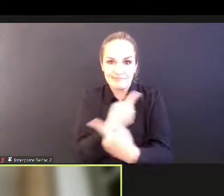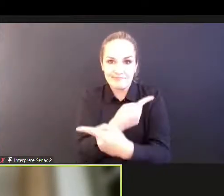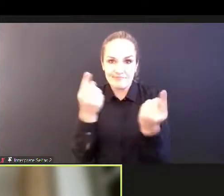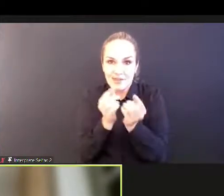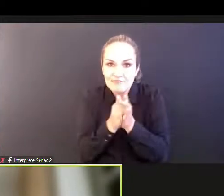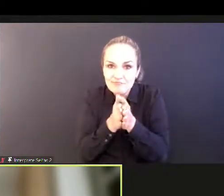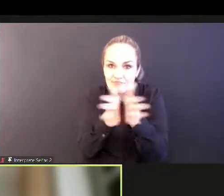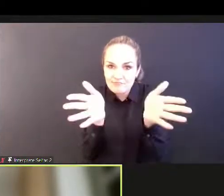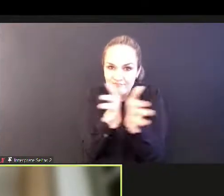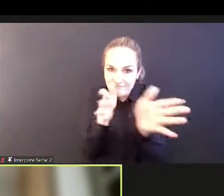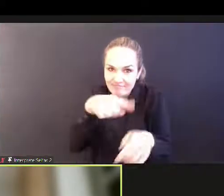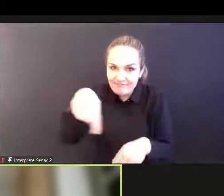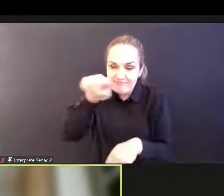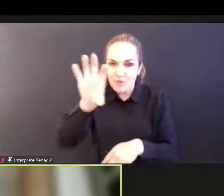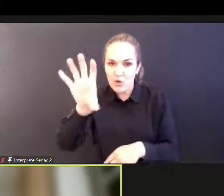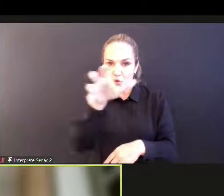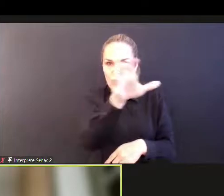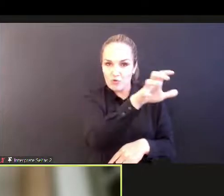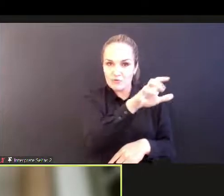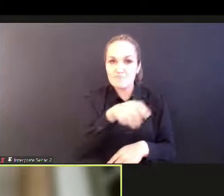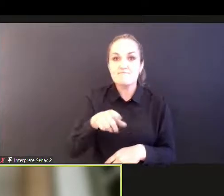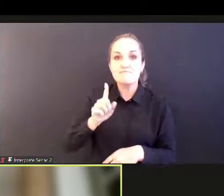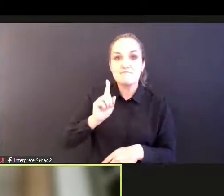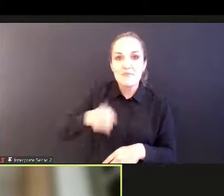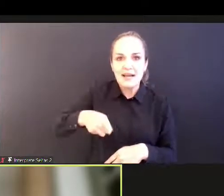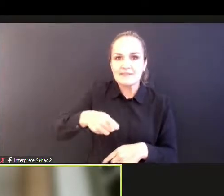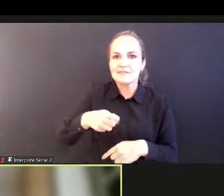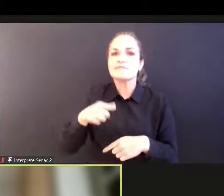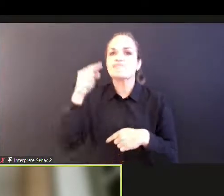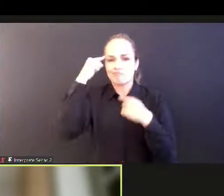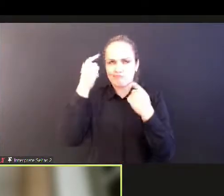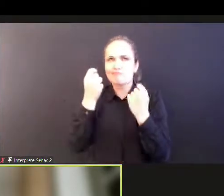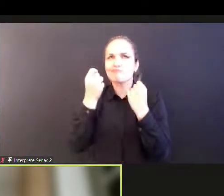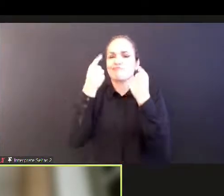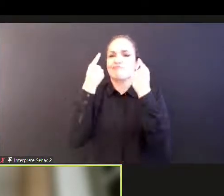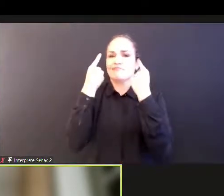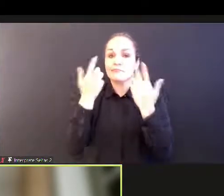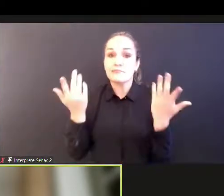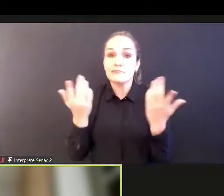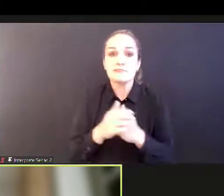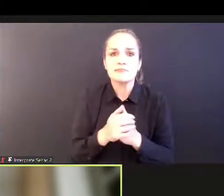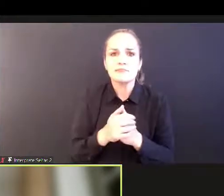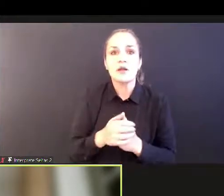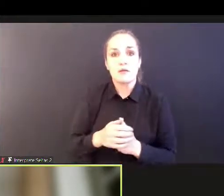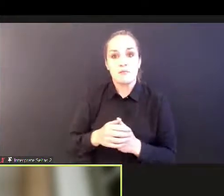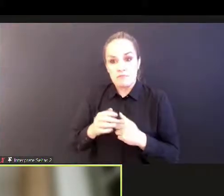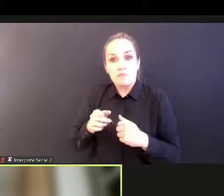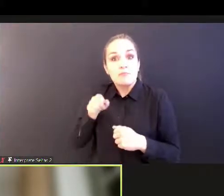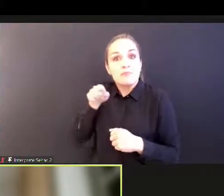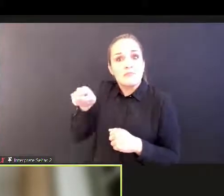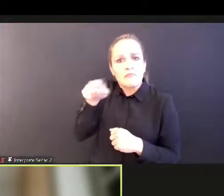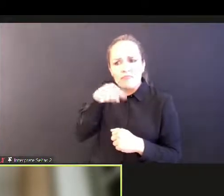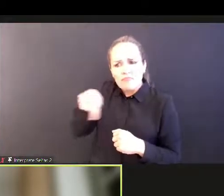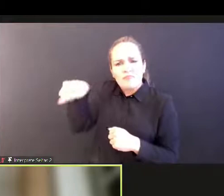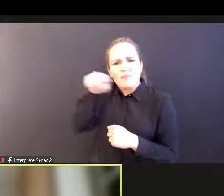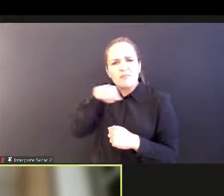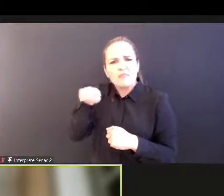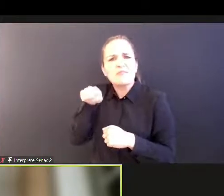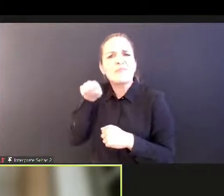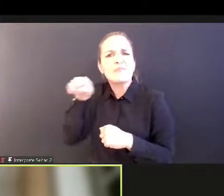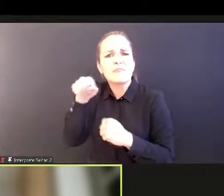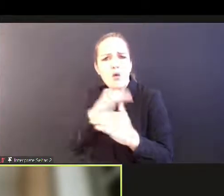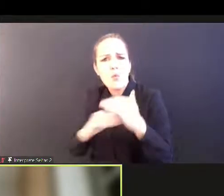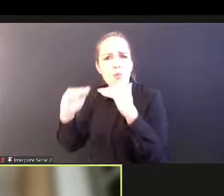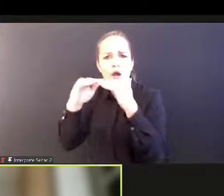a surplus is good and so on, because you might need imports to facilitate the exports. Now, so let me give you a sense of the profile. So